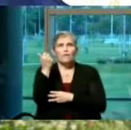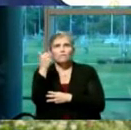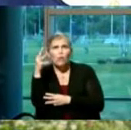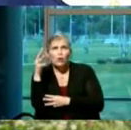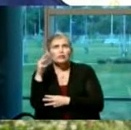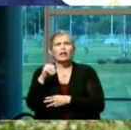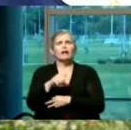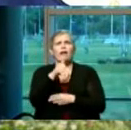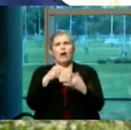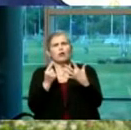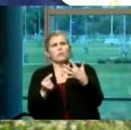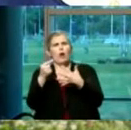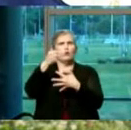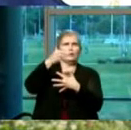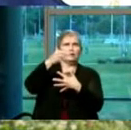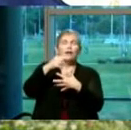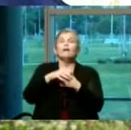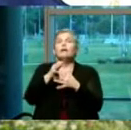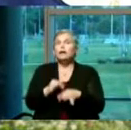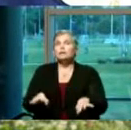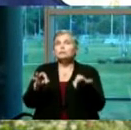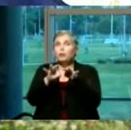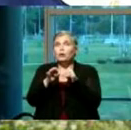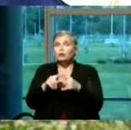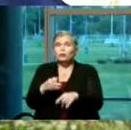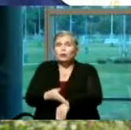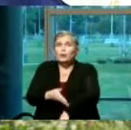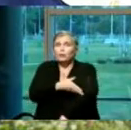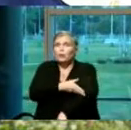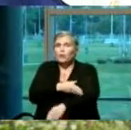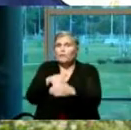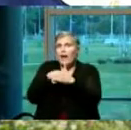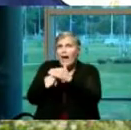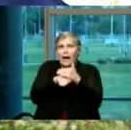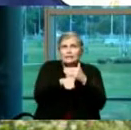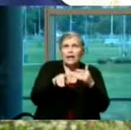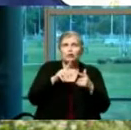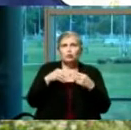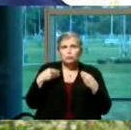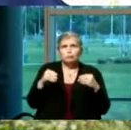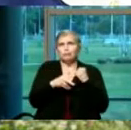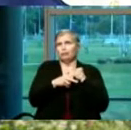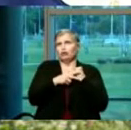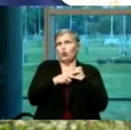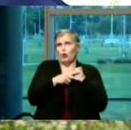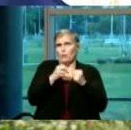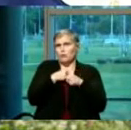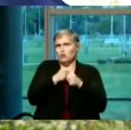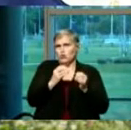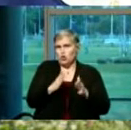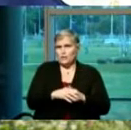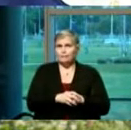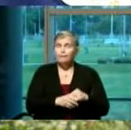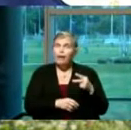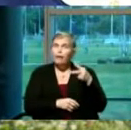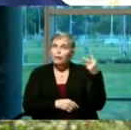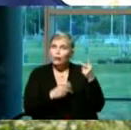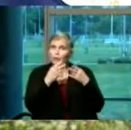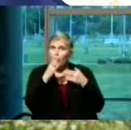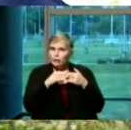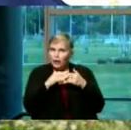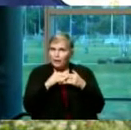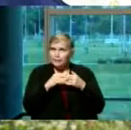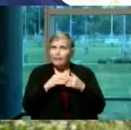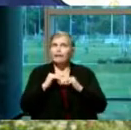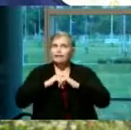priorities, as well as improving access for historically underserved producers. Now, two of these projects were developed by partners